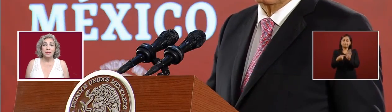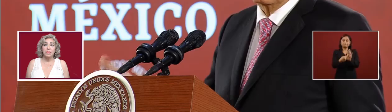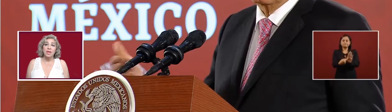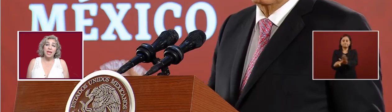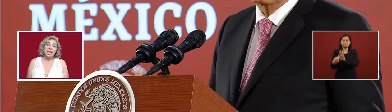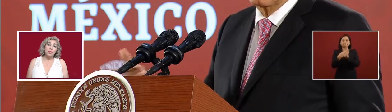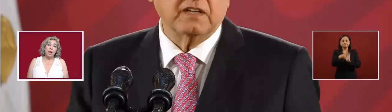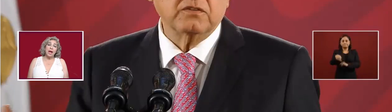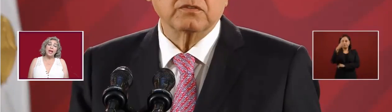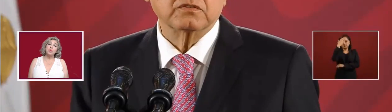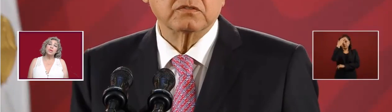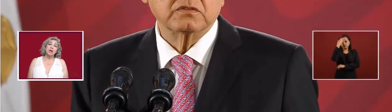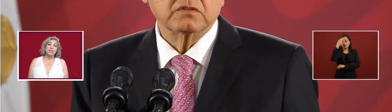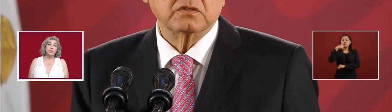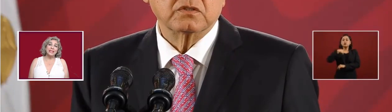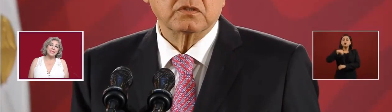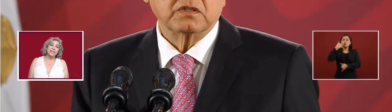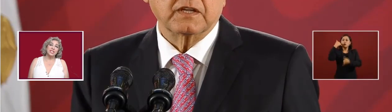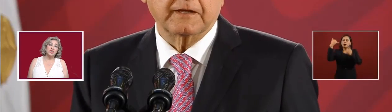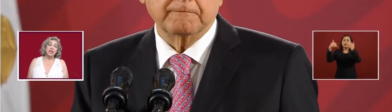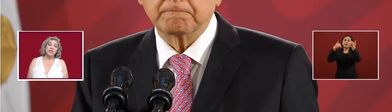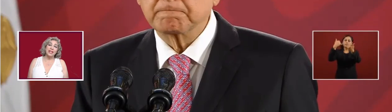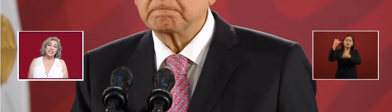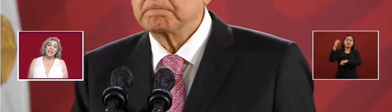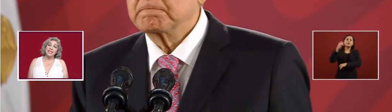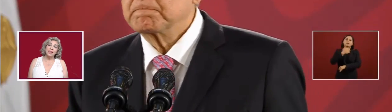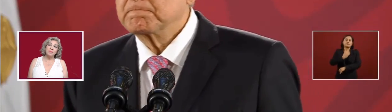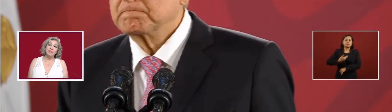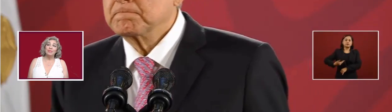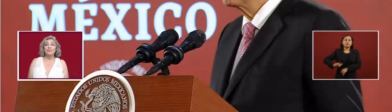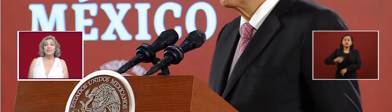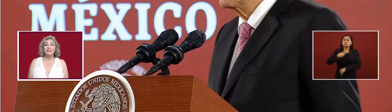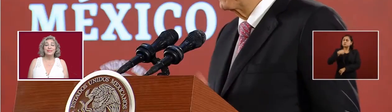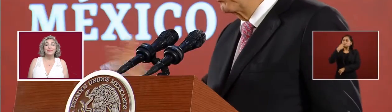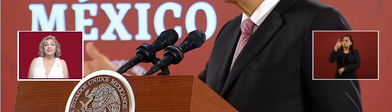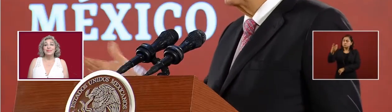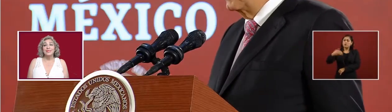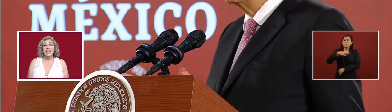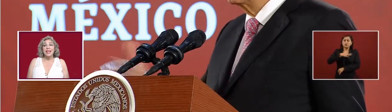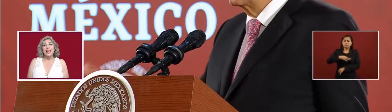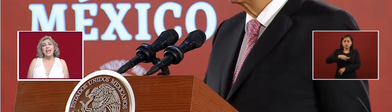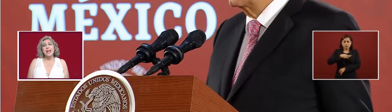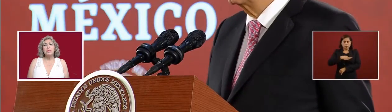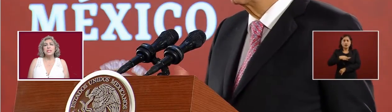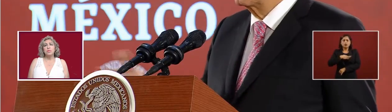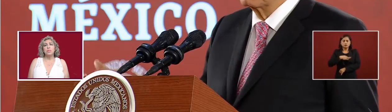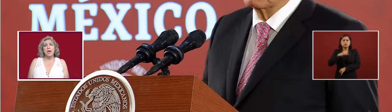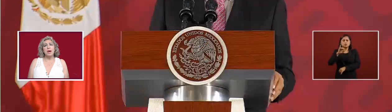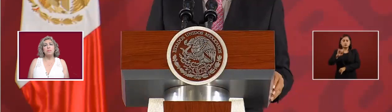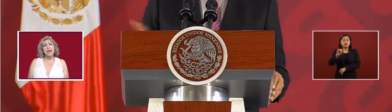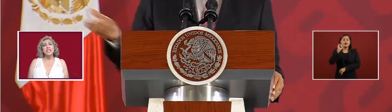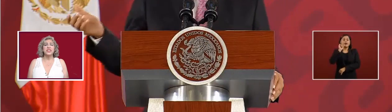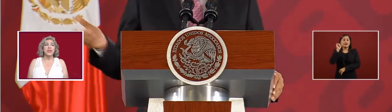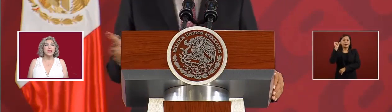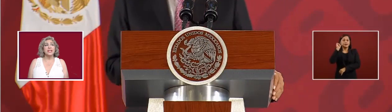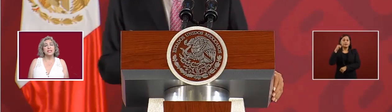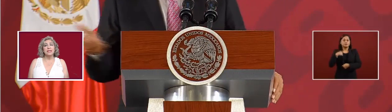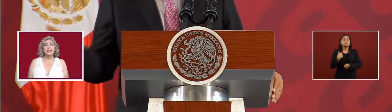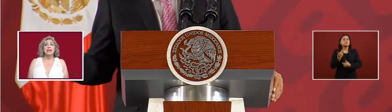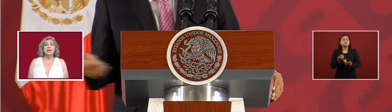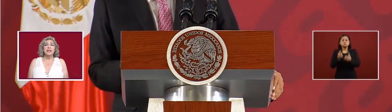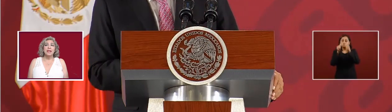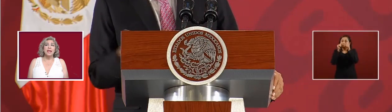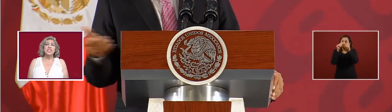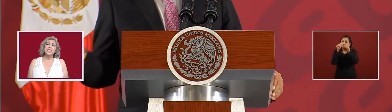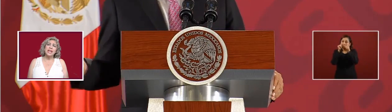at that time. And I will call the presidents to congratulate them. And I was, uh, monitoring it.